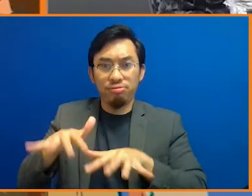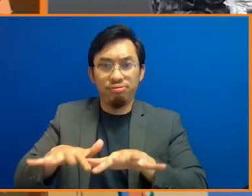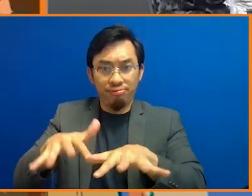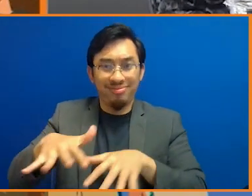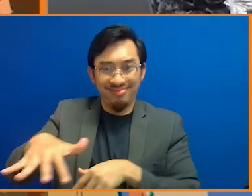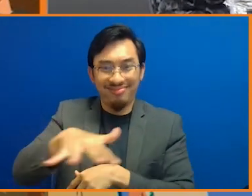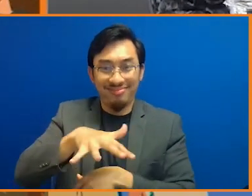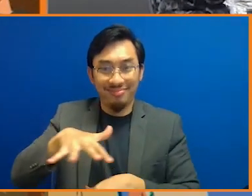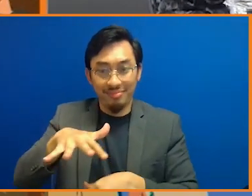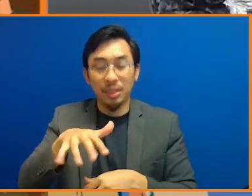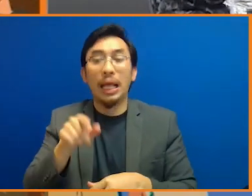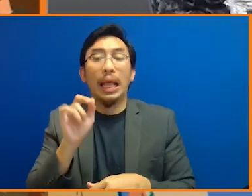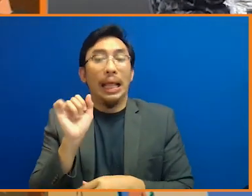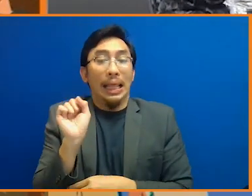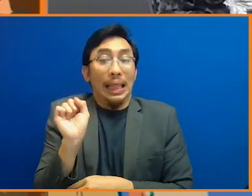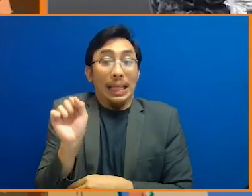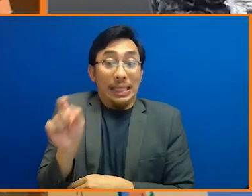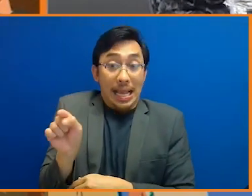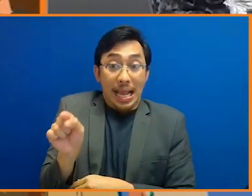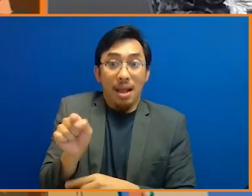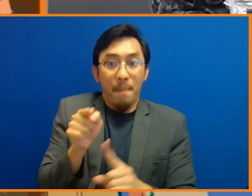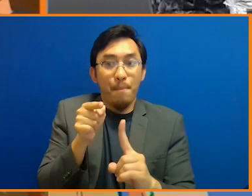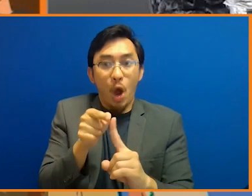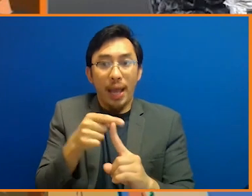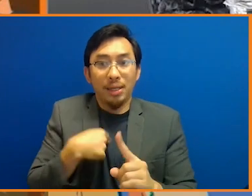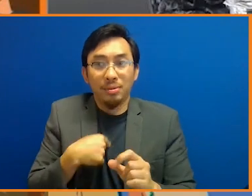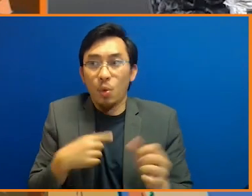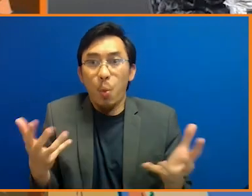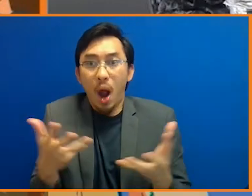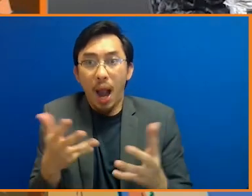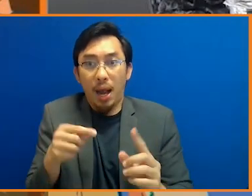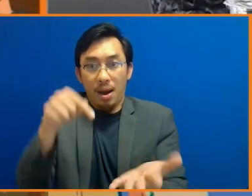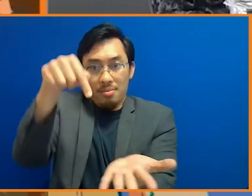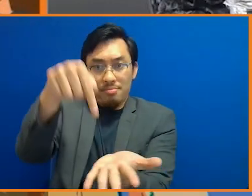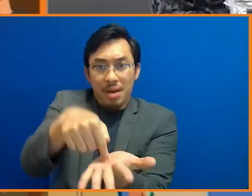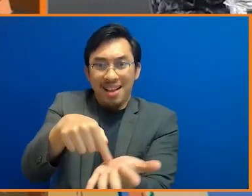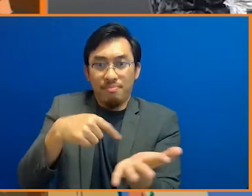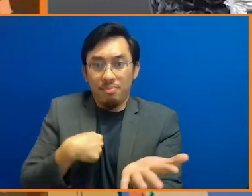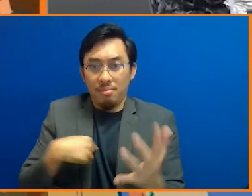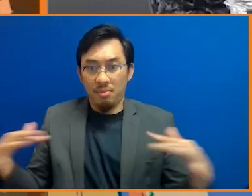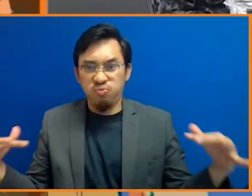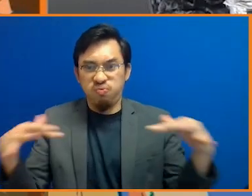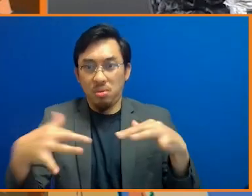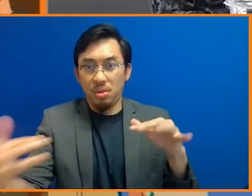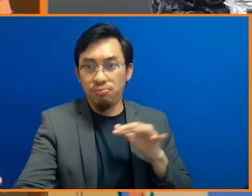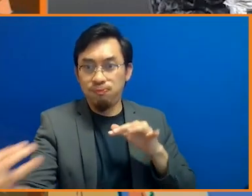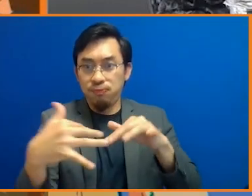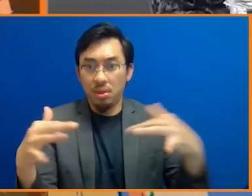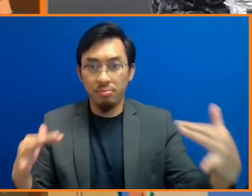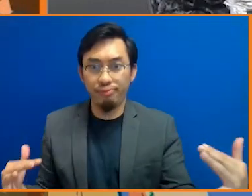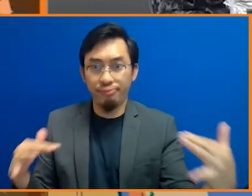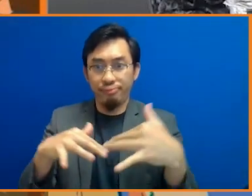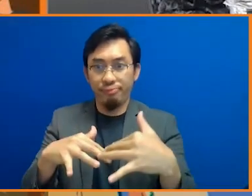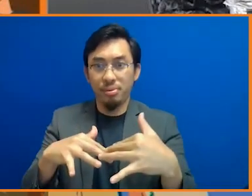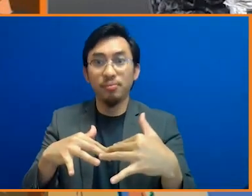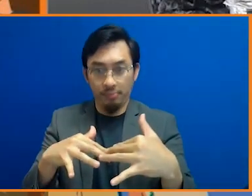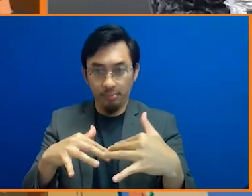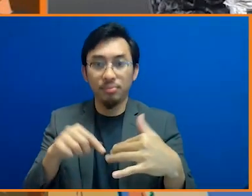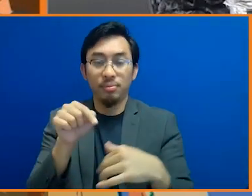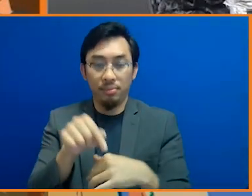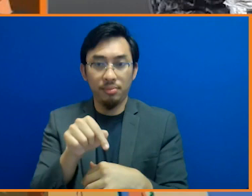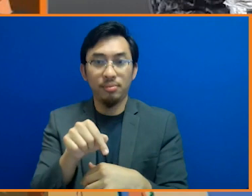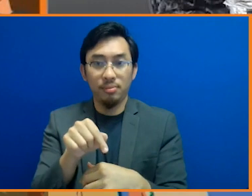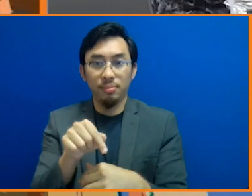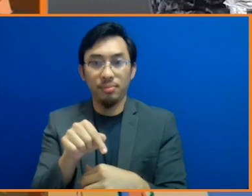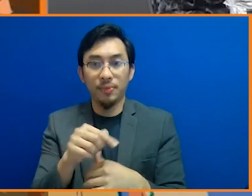area, where that point out where you need to run or to evacuate yourself once evacuation order